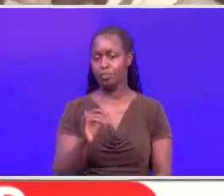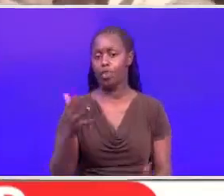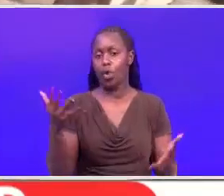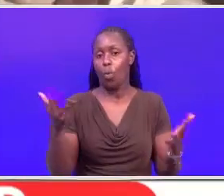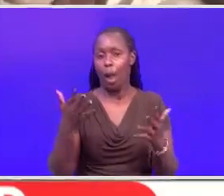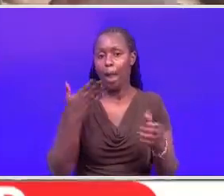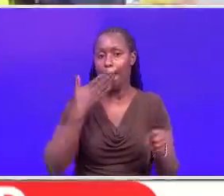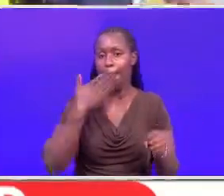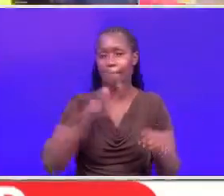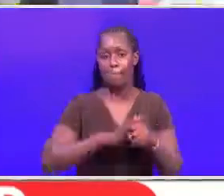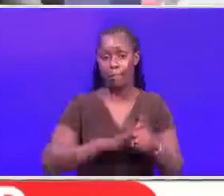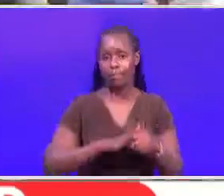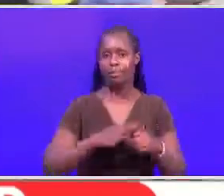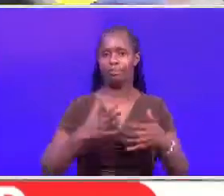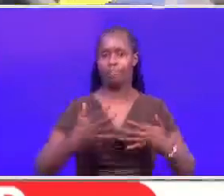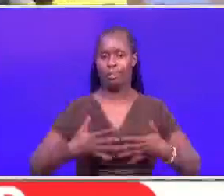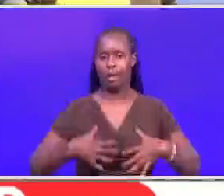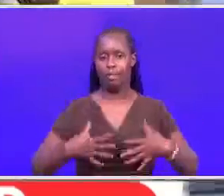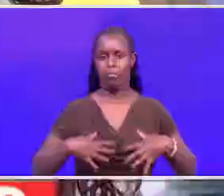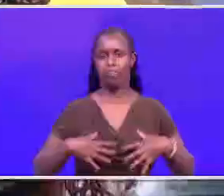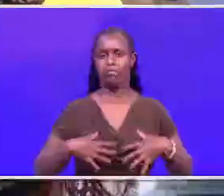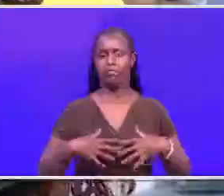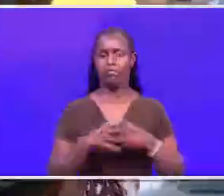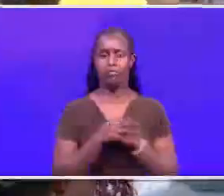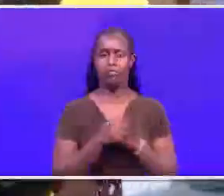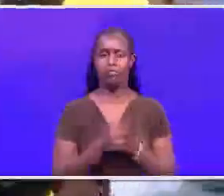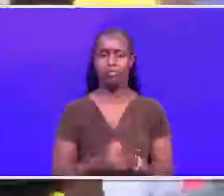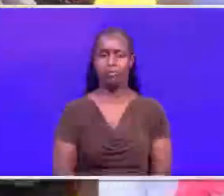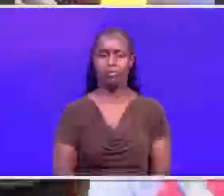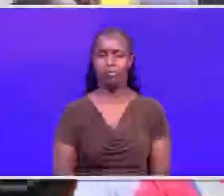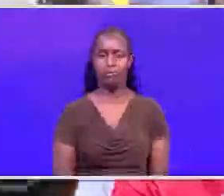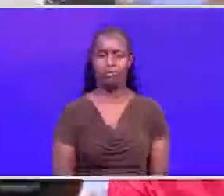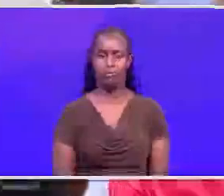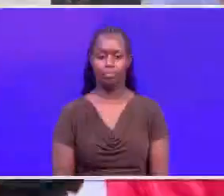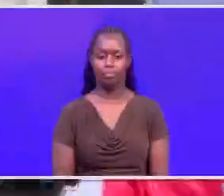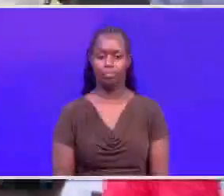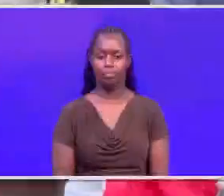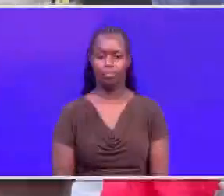Mike Kagwango, TV 47, Nairobi.